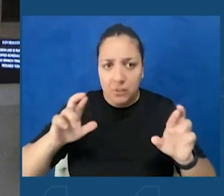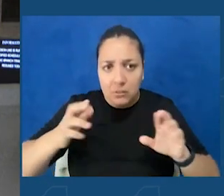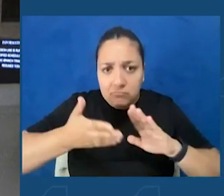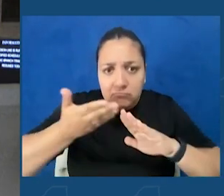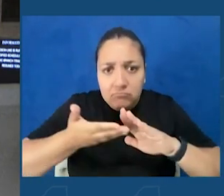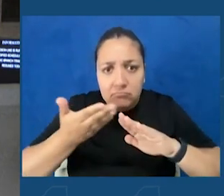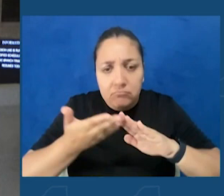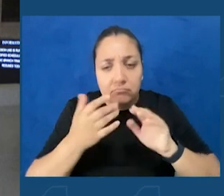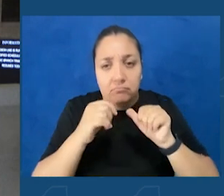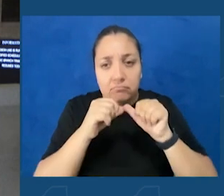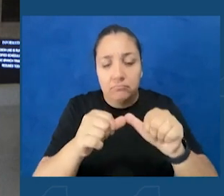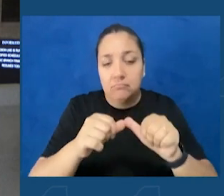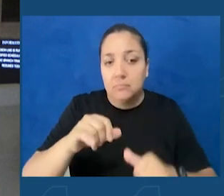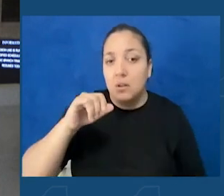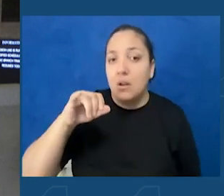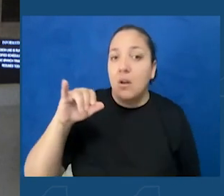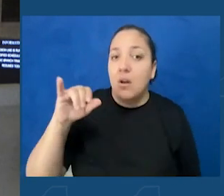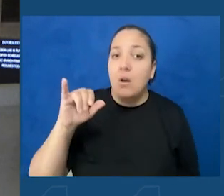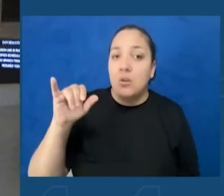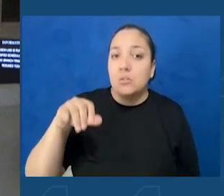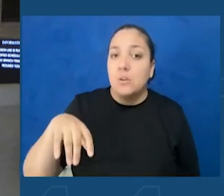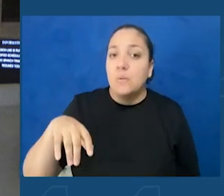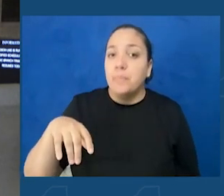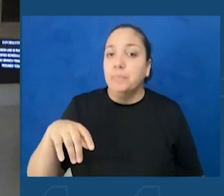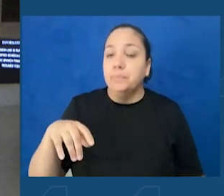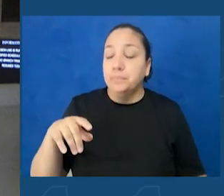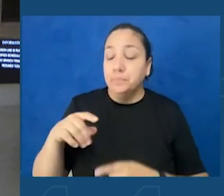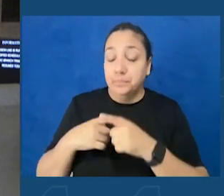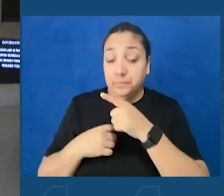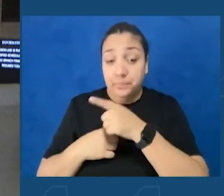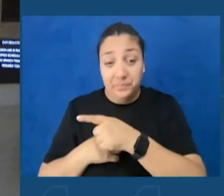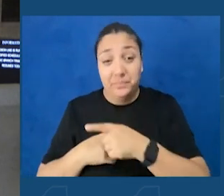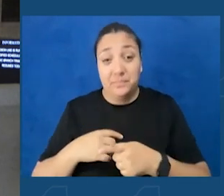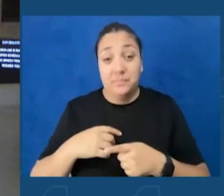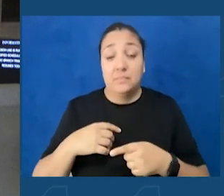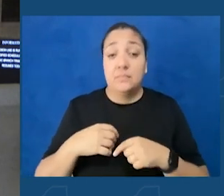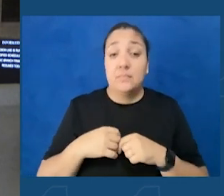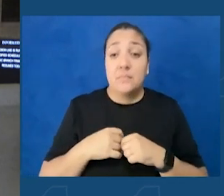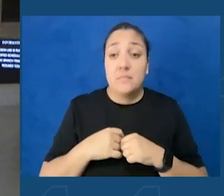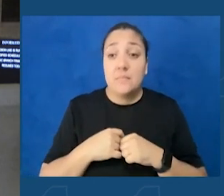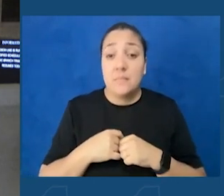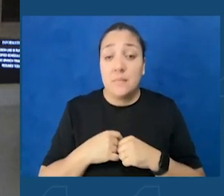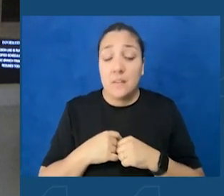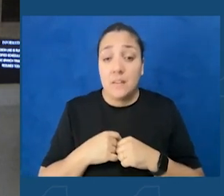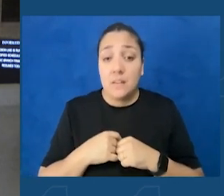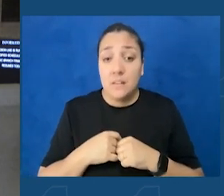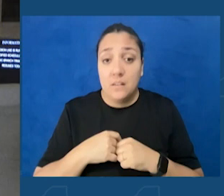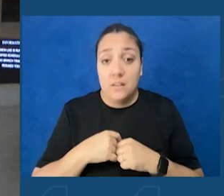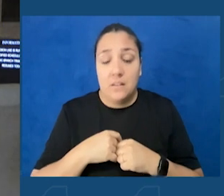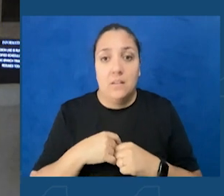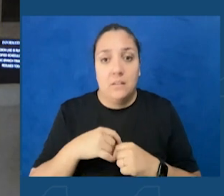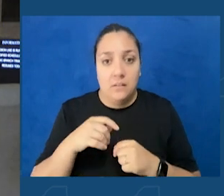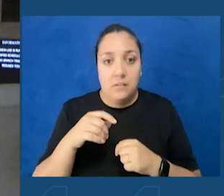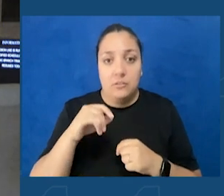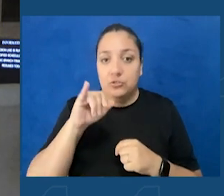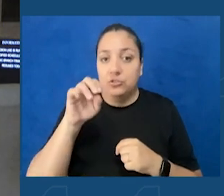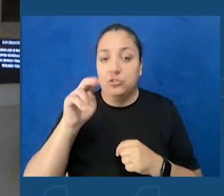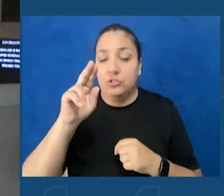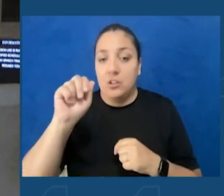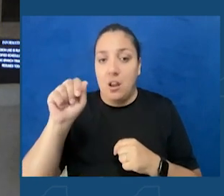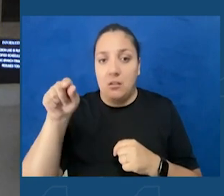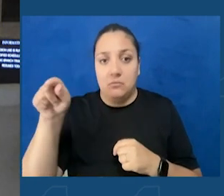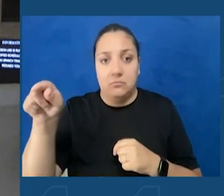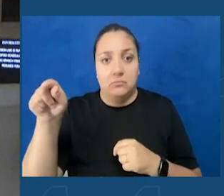given that this easily could have taken not just weeks, days, but weeks to be able to restore the full service. And as I saw